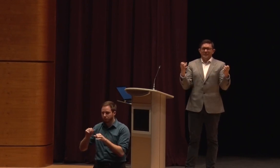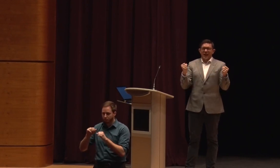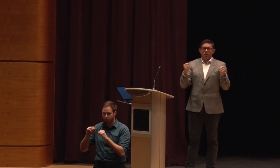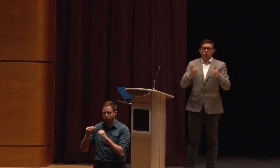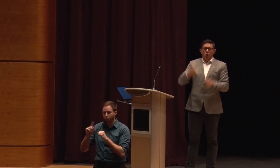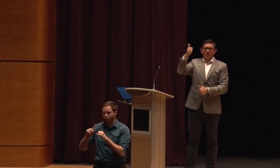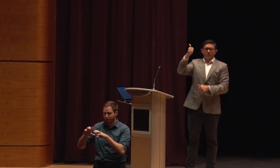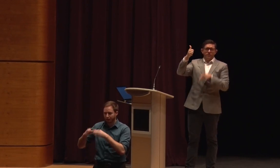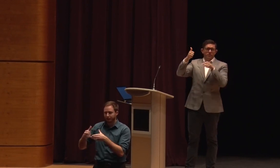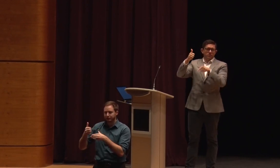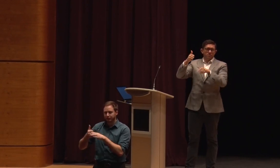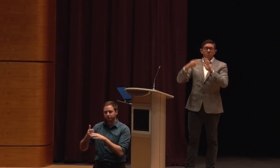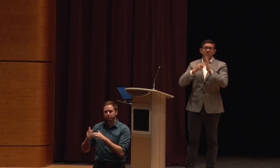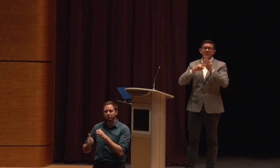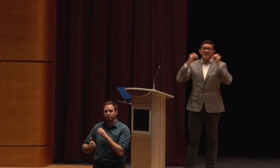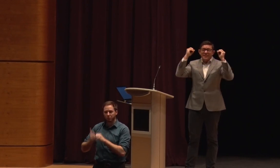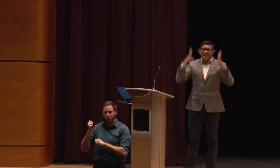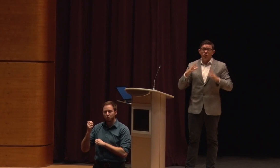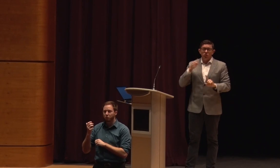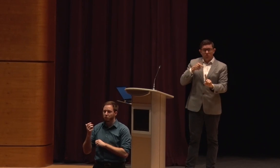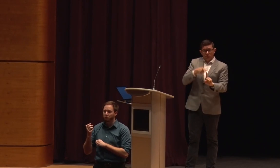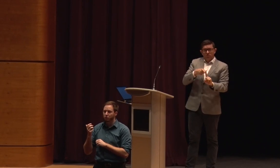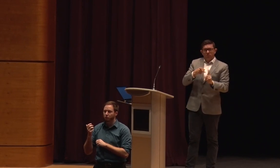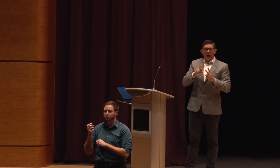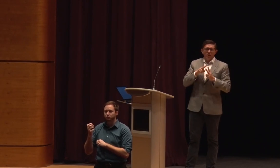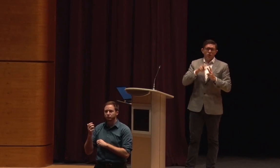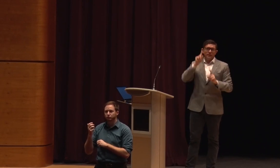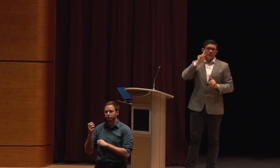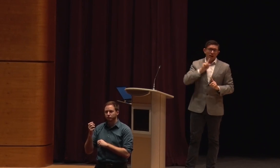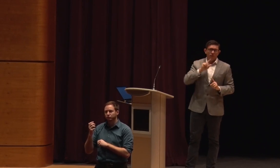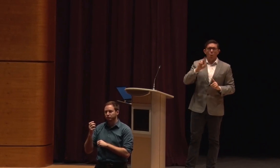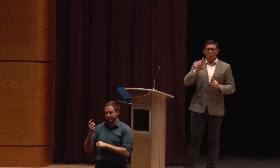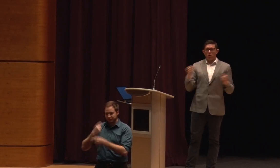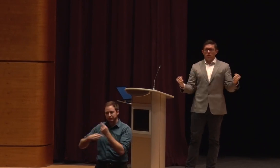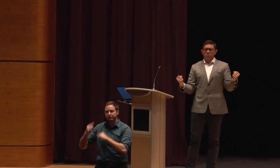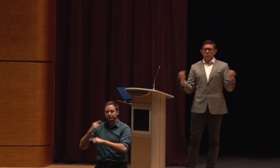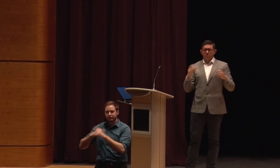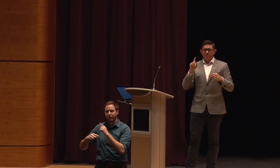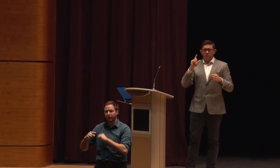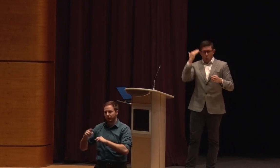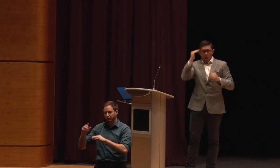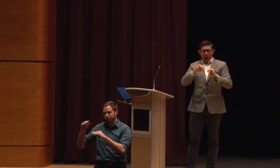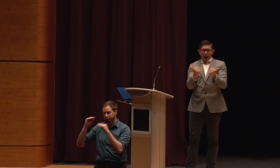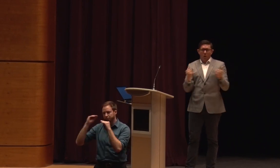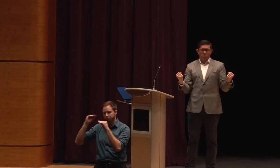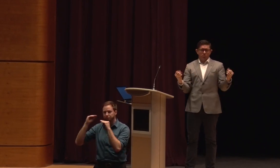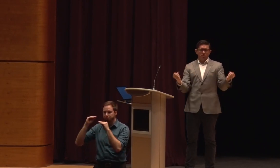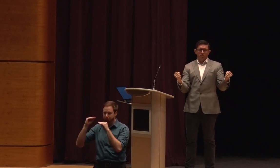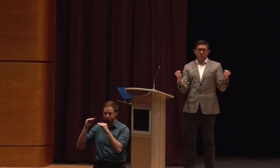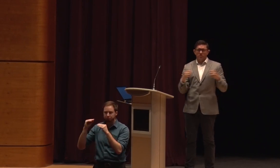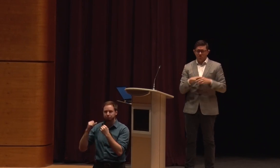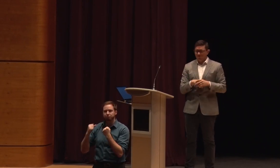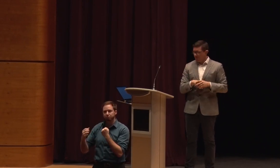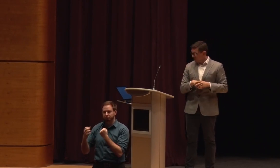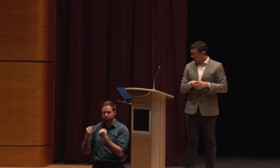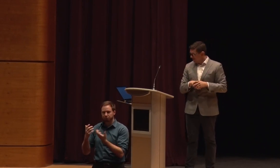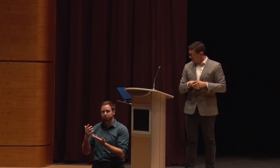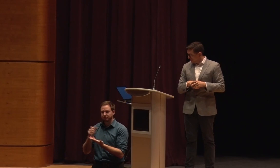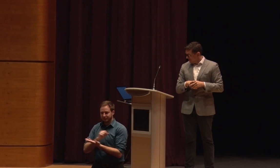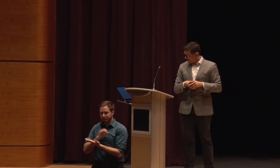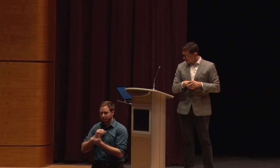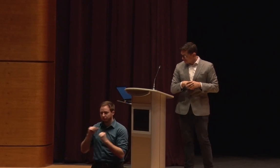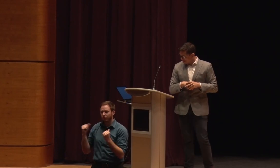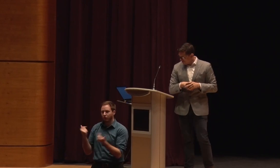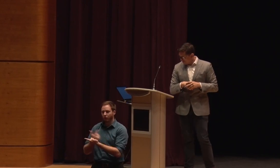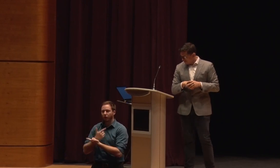the classrooms are predominantly signed, where the instructors and the other staff members all